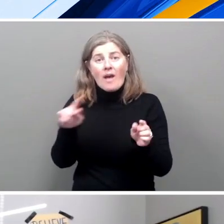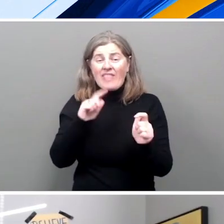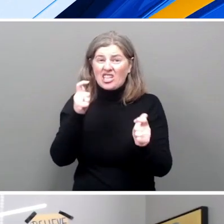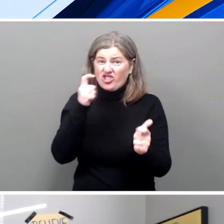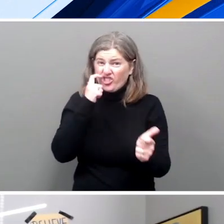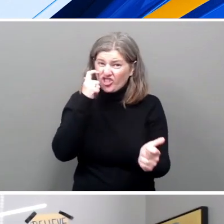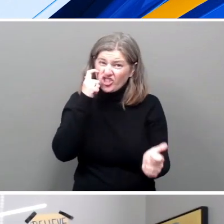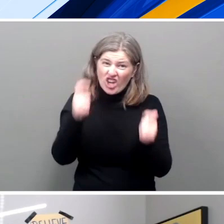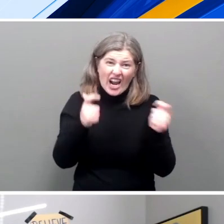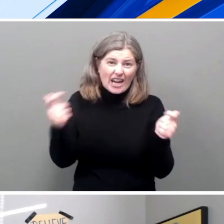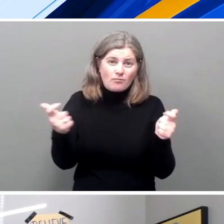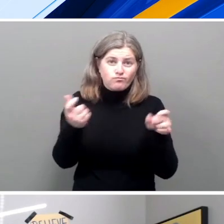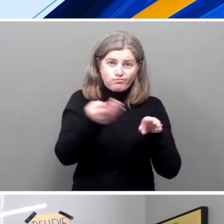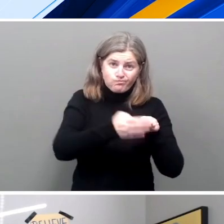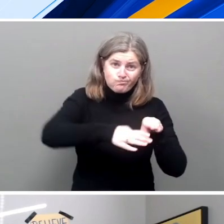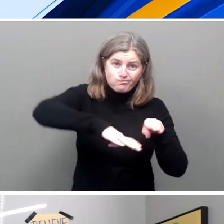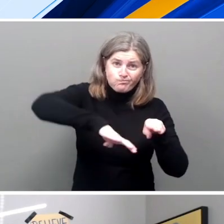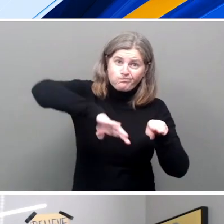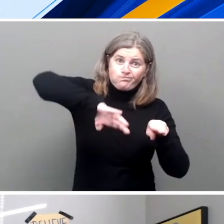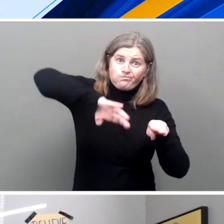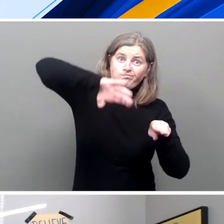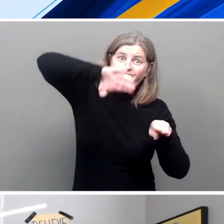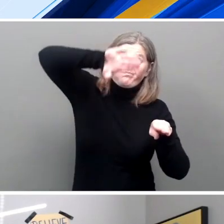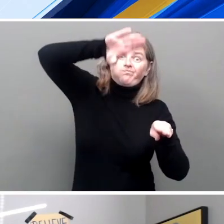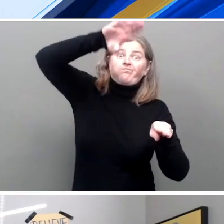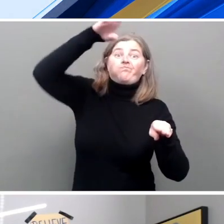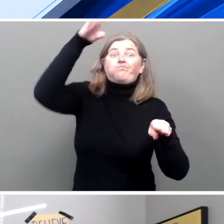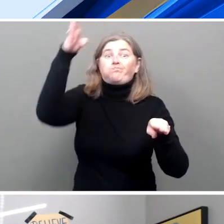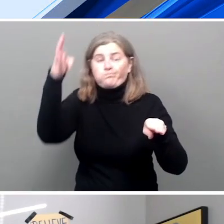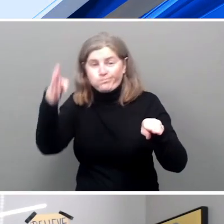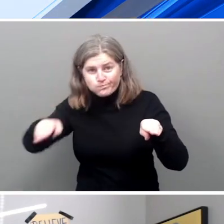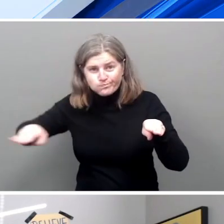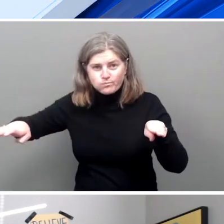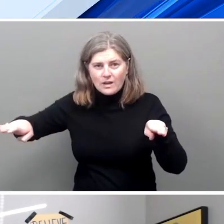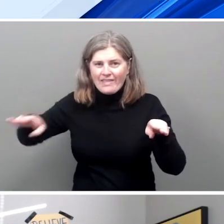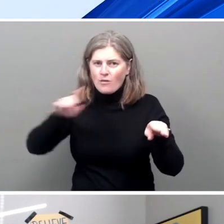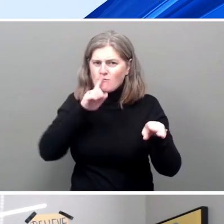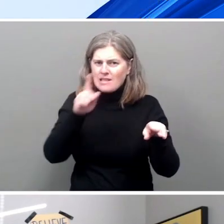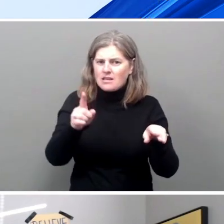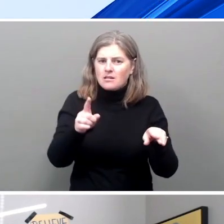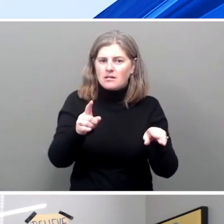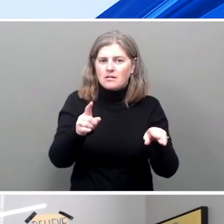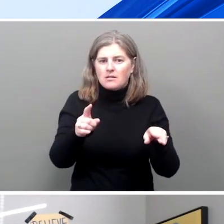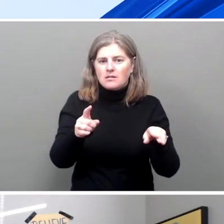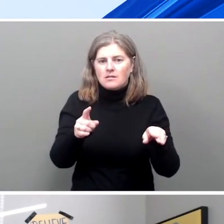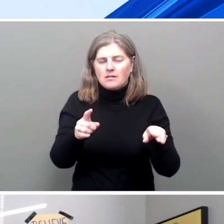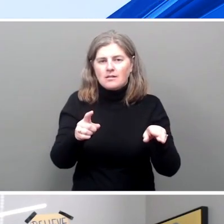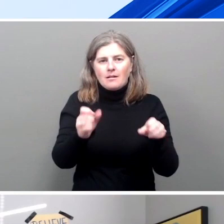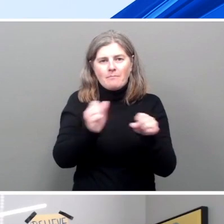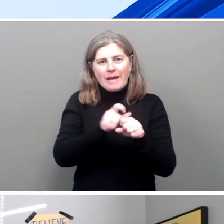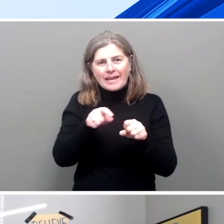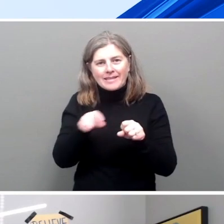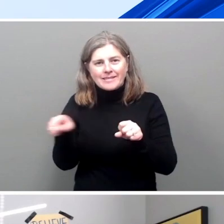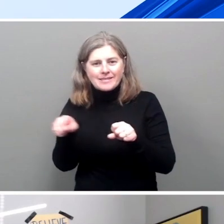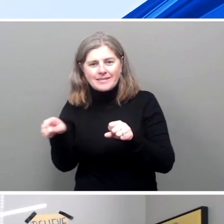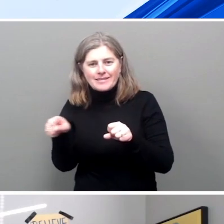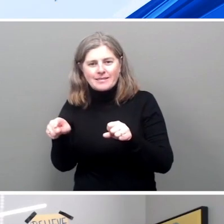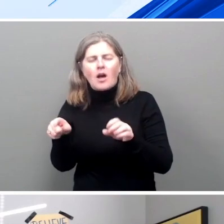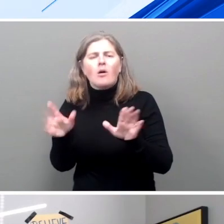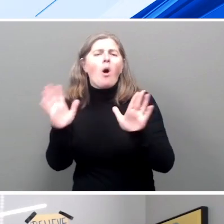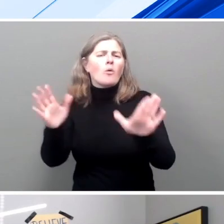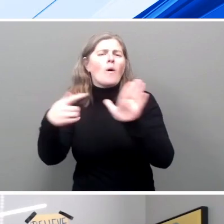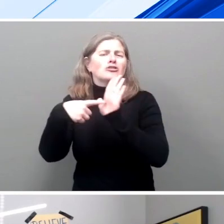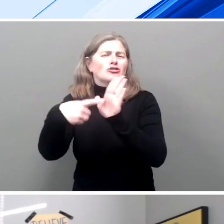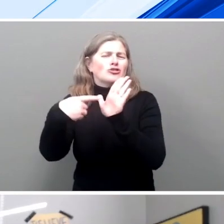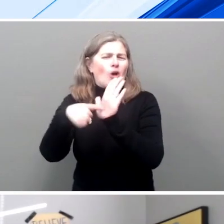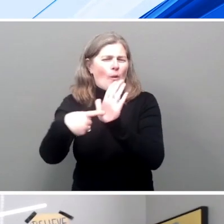giant mound of cases that really dwarfs belief. And let me share it